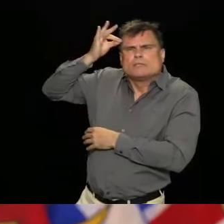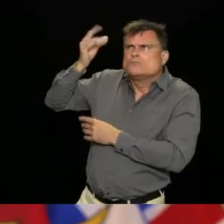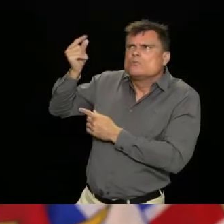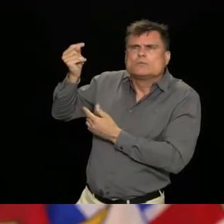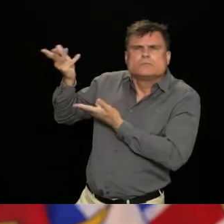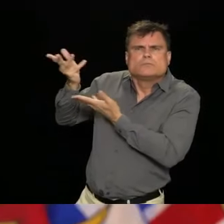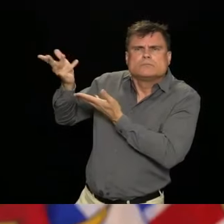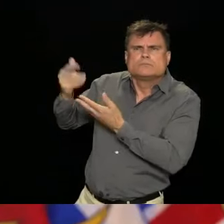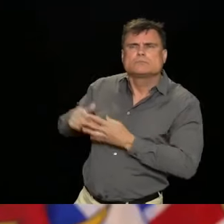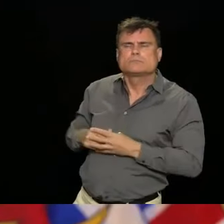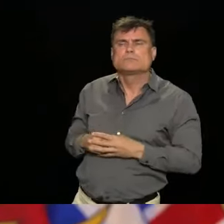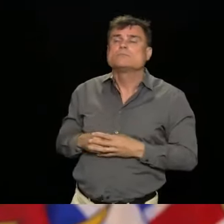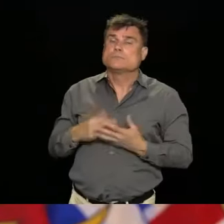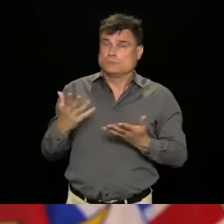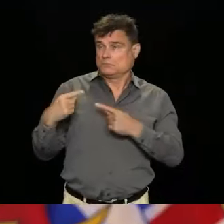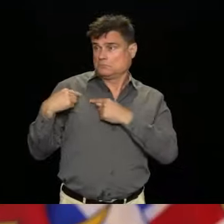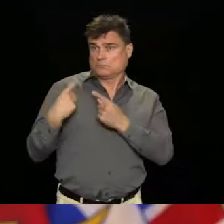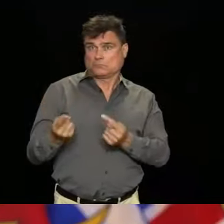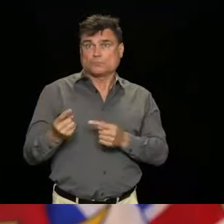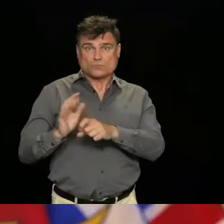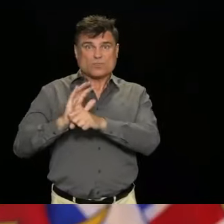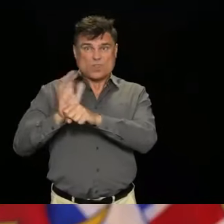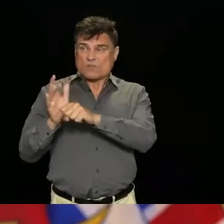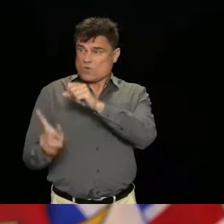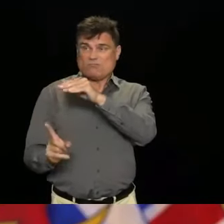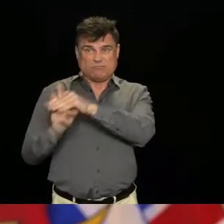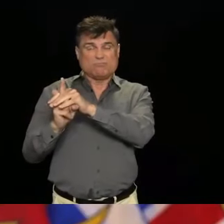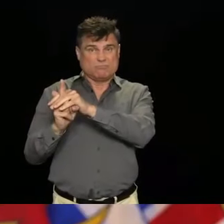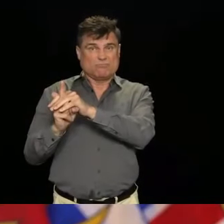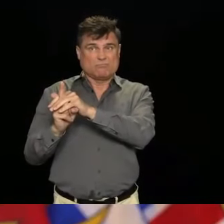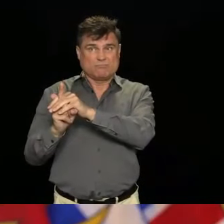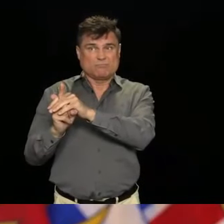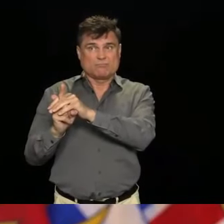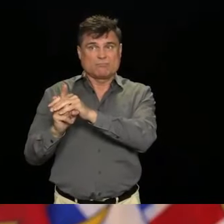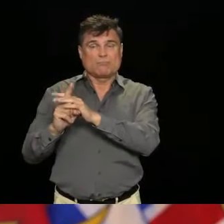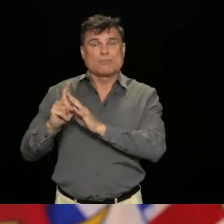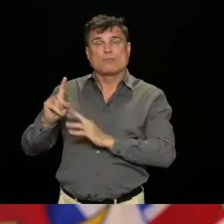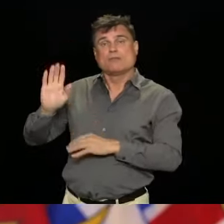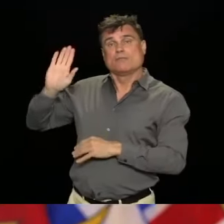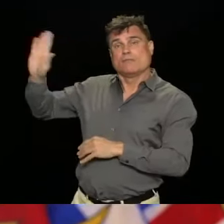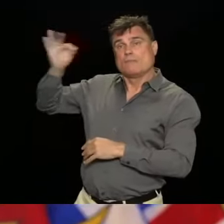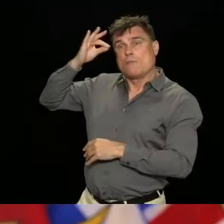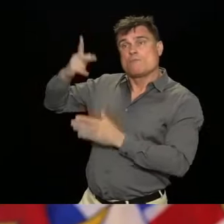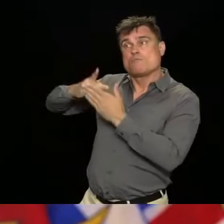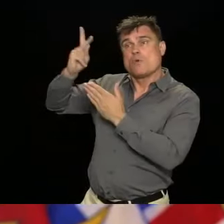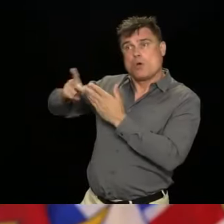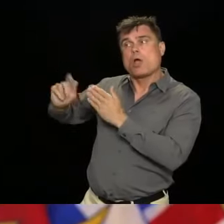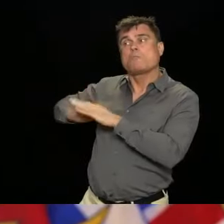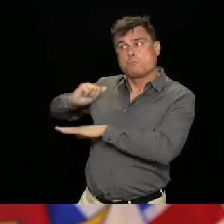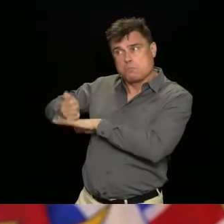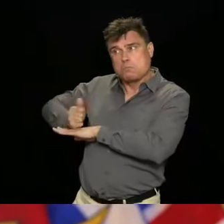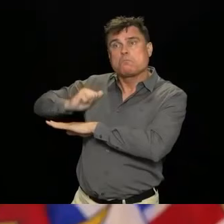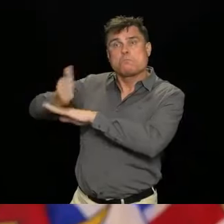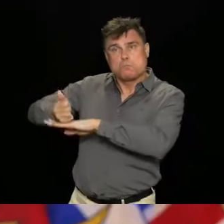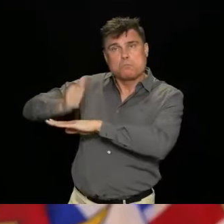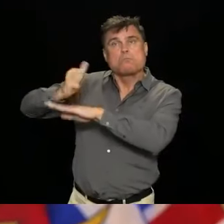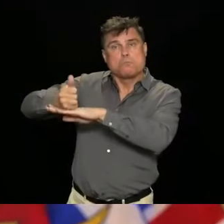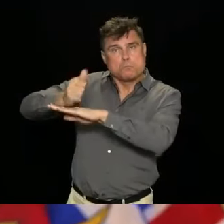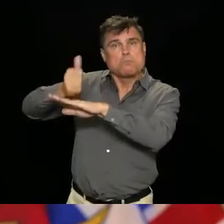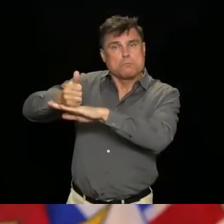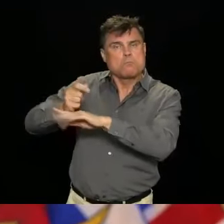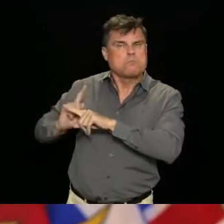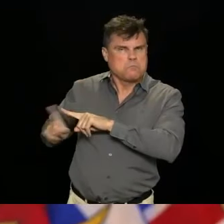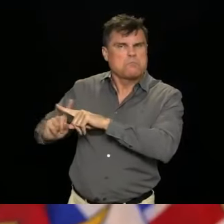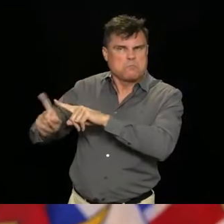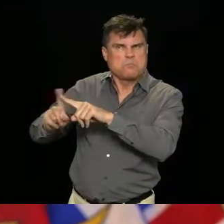the programs that have been put in place for COVID, it makes sense if you've got an existing program to be able to utilize that existing program rather than create an